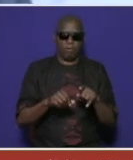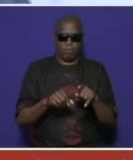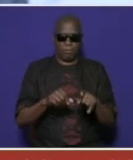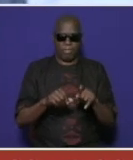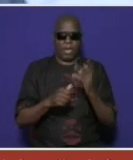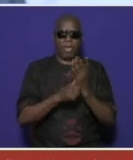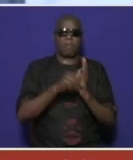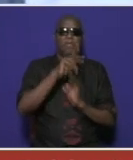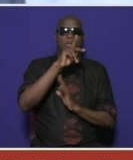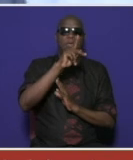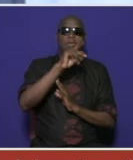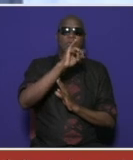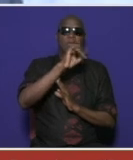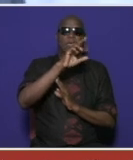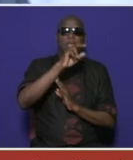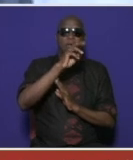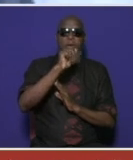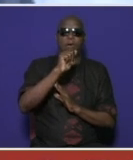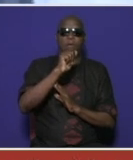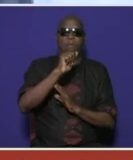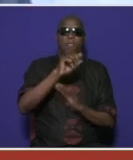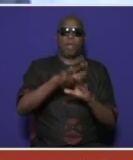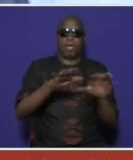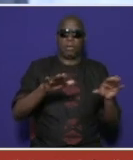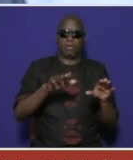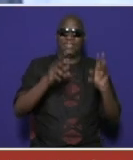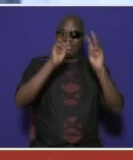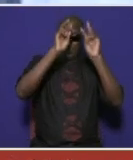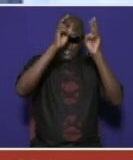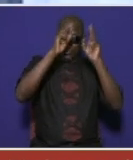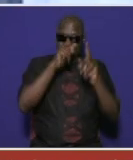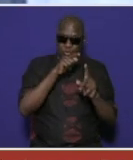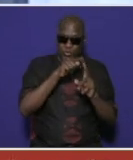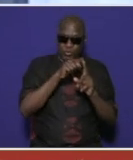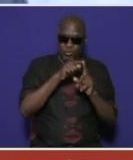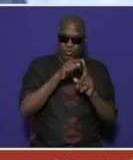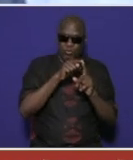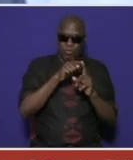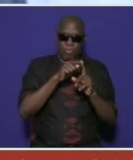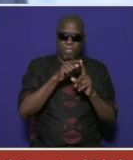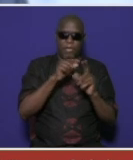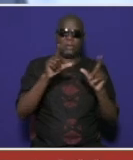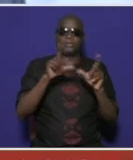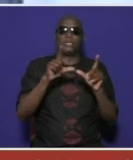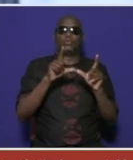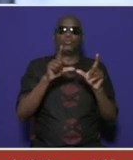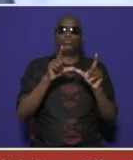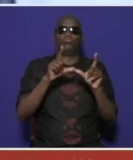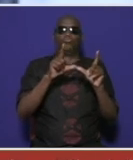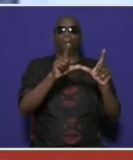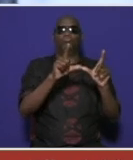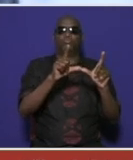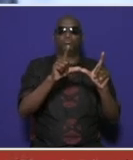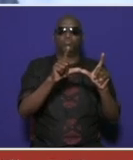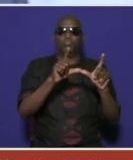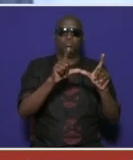land. They issue a title then called an indenture,